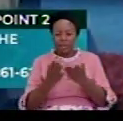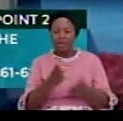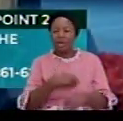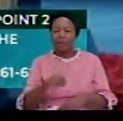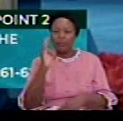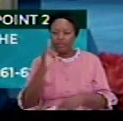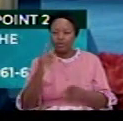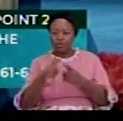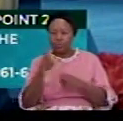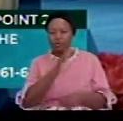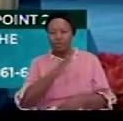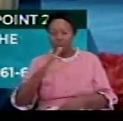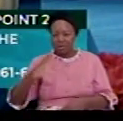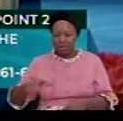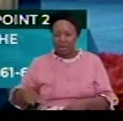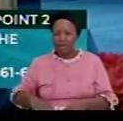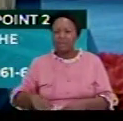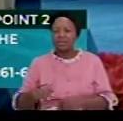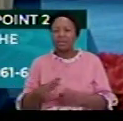Christ.